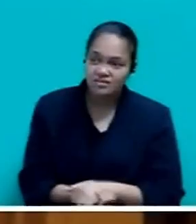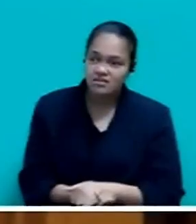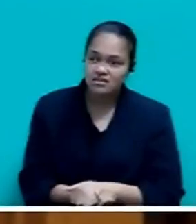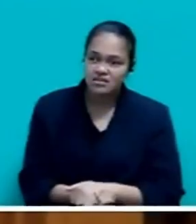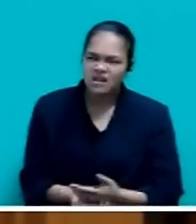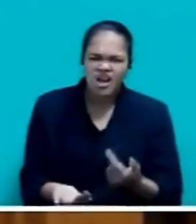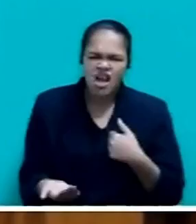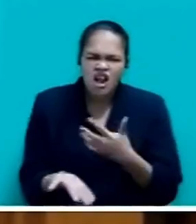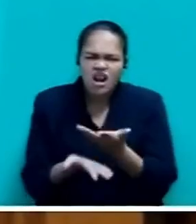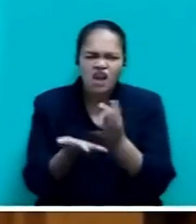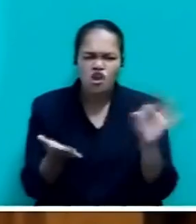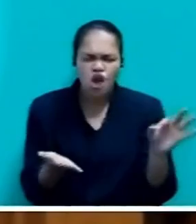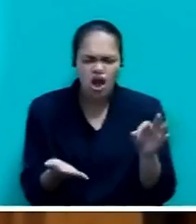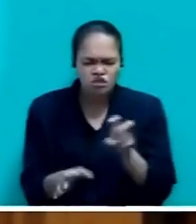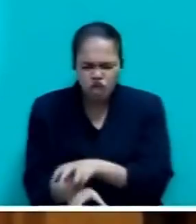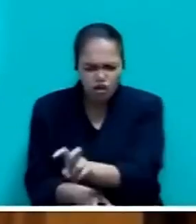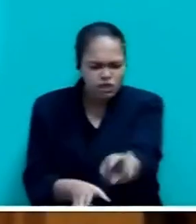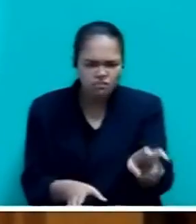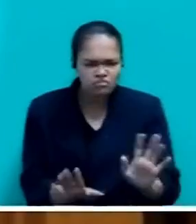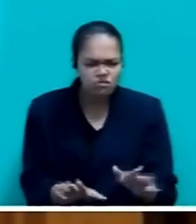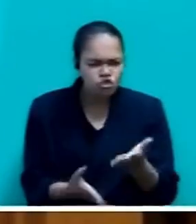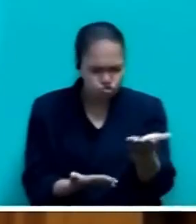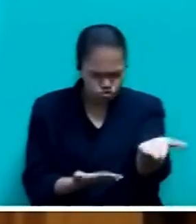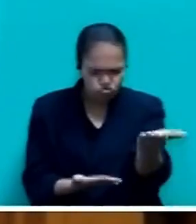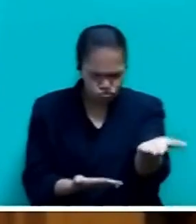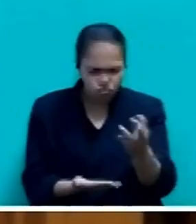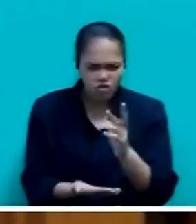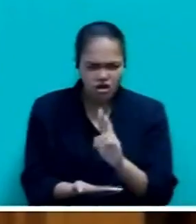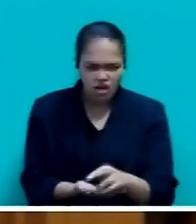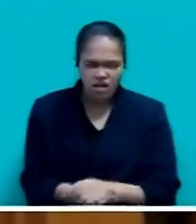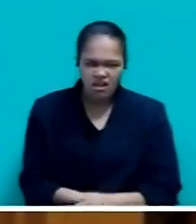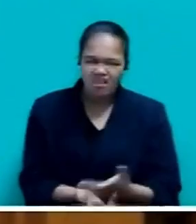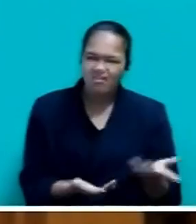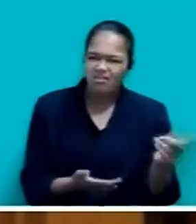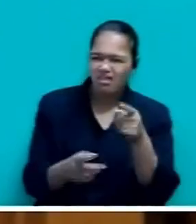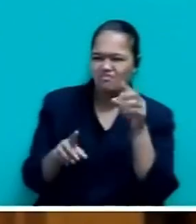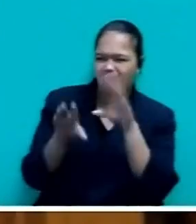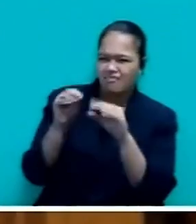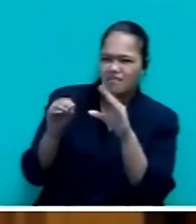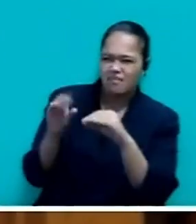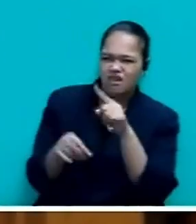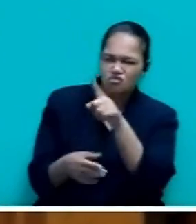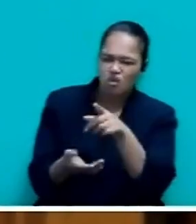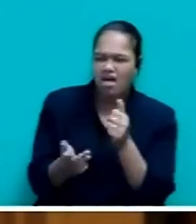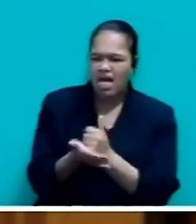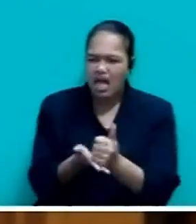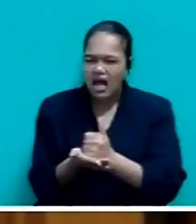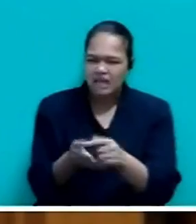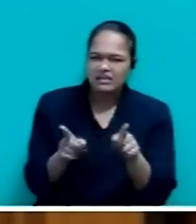I'm not jumping around in my chair, you are. You are acting like your previous president. No.